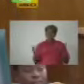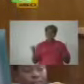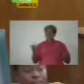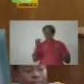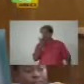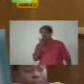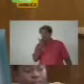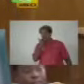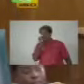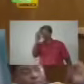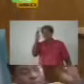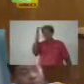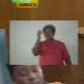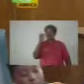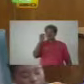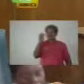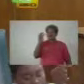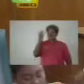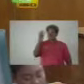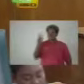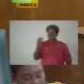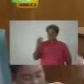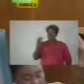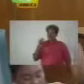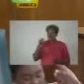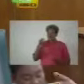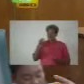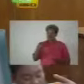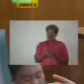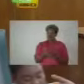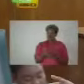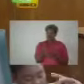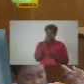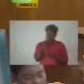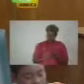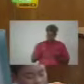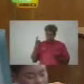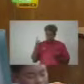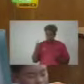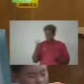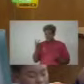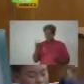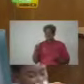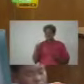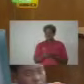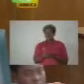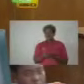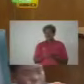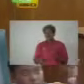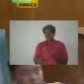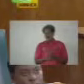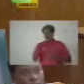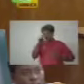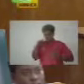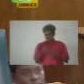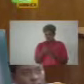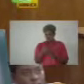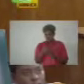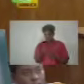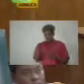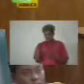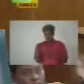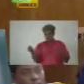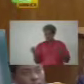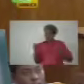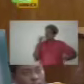wrong. Because the 4 plate need to minus 1, that's the solution. And the 2 plate need to add 1, that's the solution.